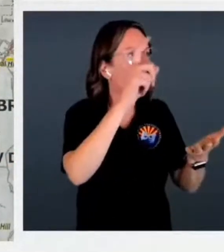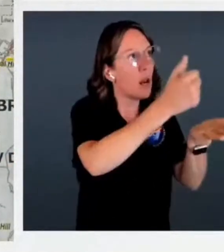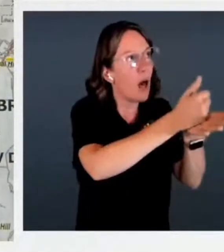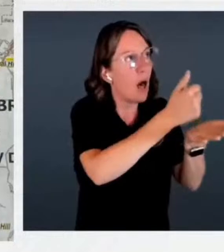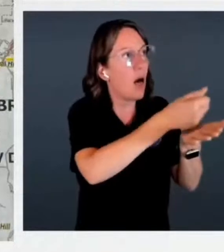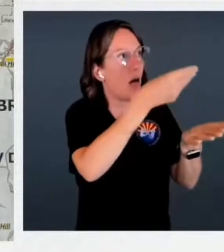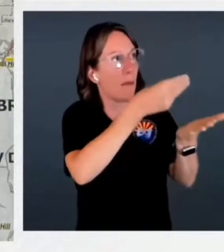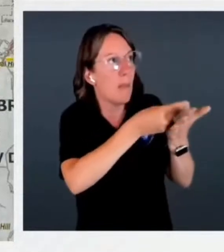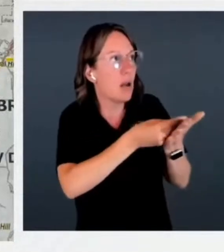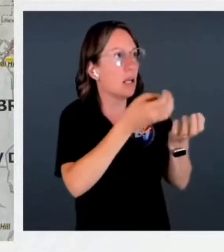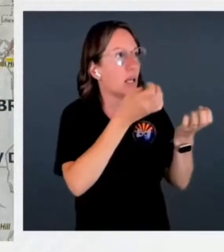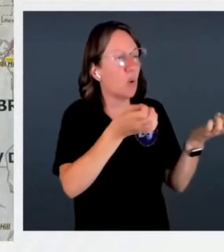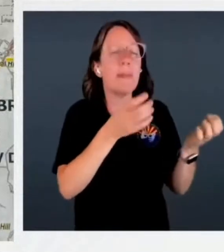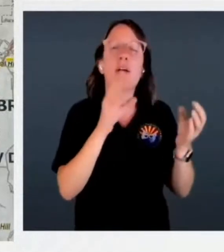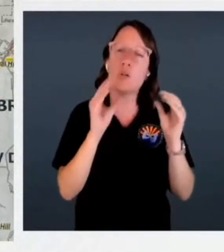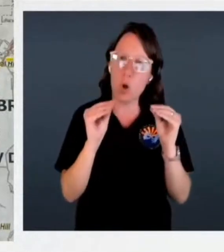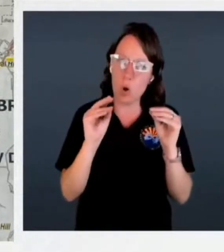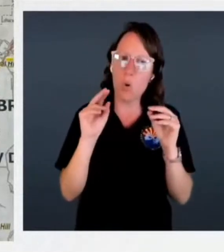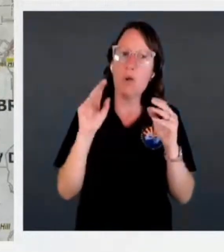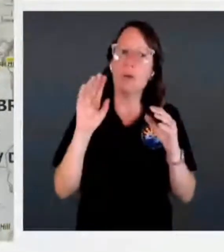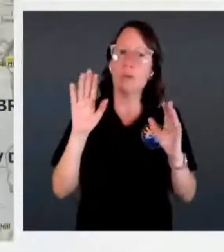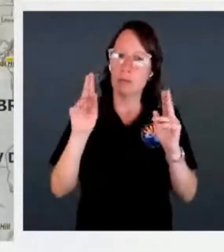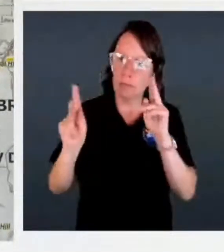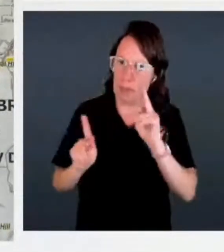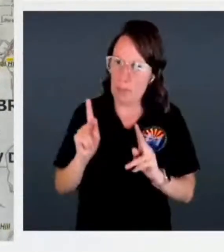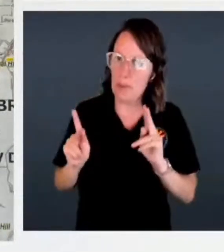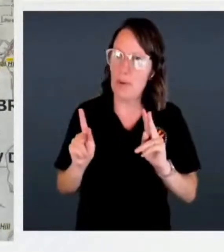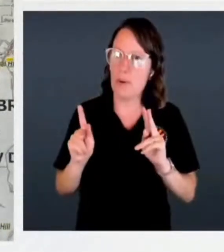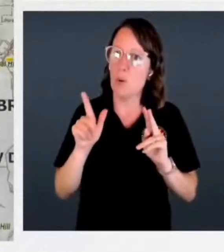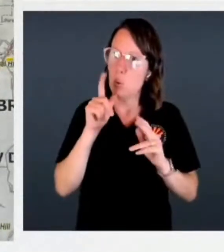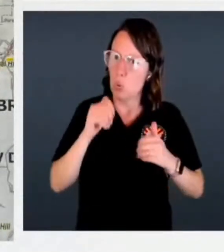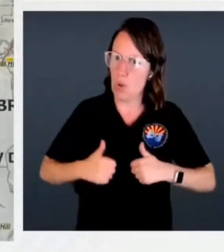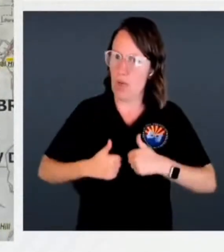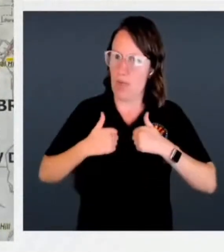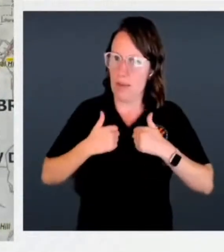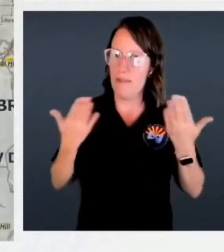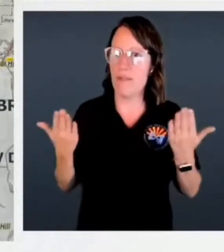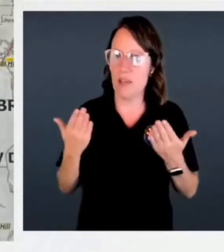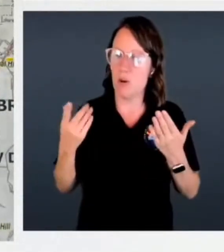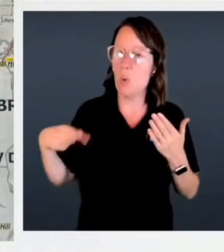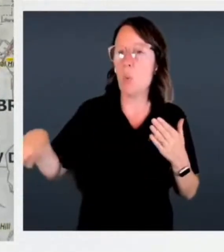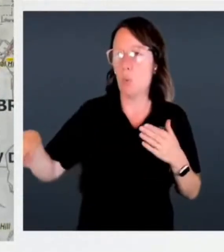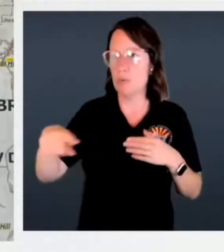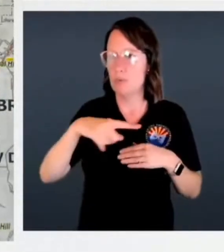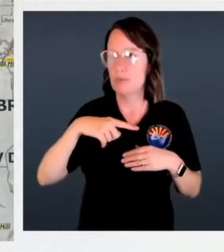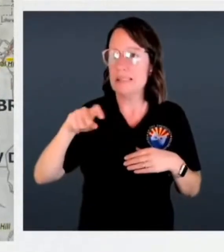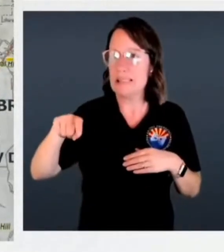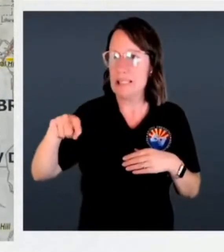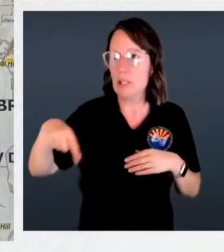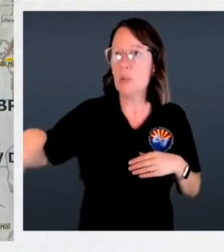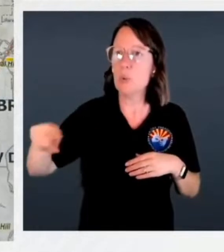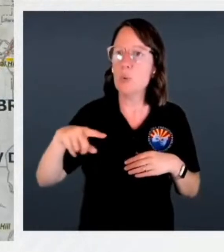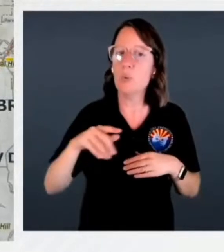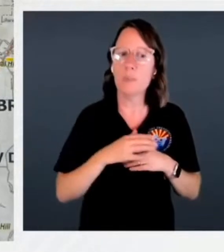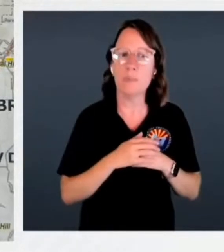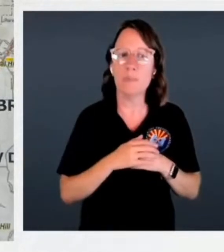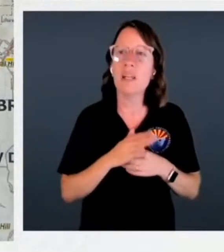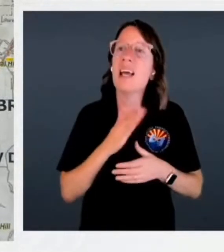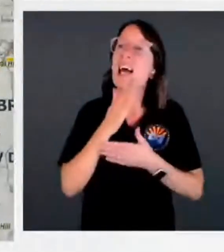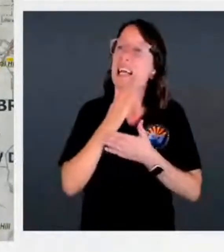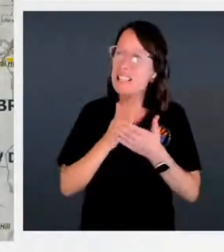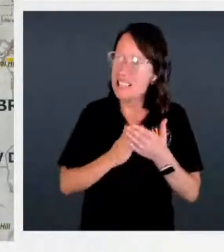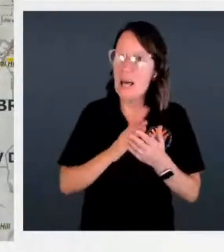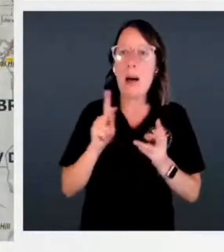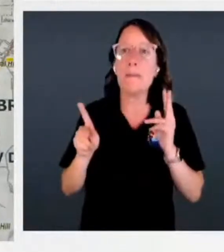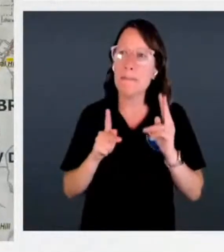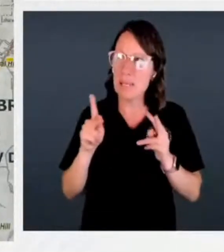And you guys have done a great job. We have had some folks that have been a bit difficult, that have been dealt with law